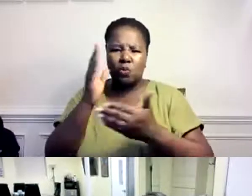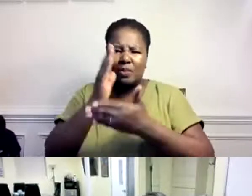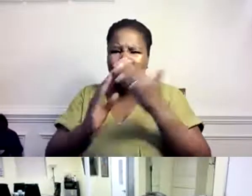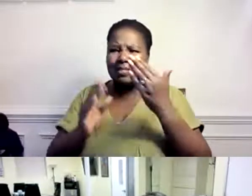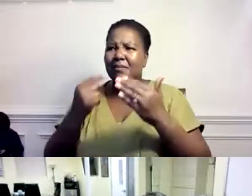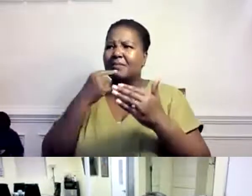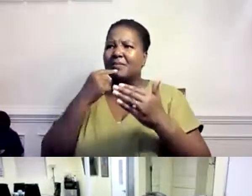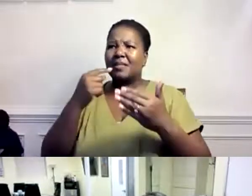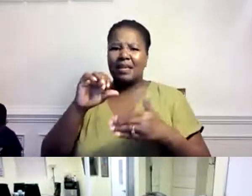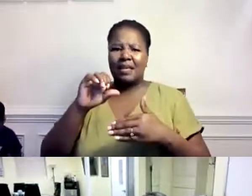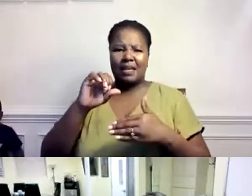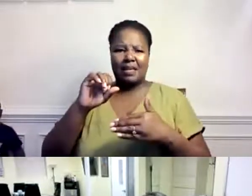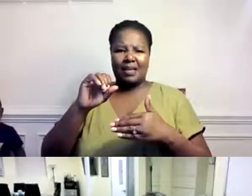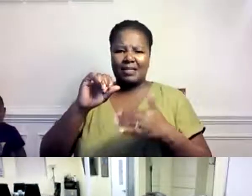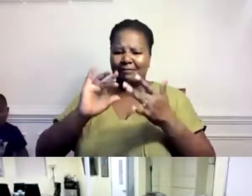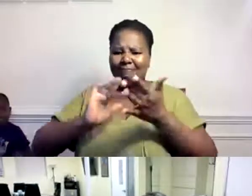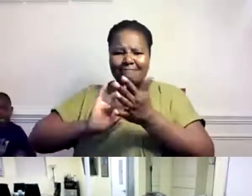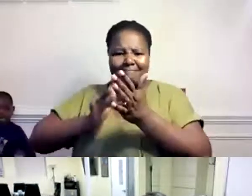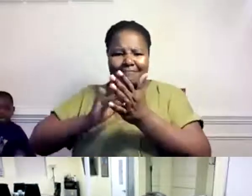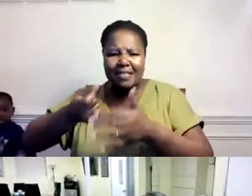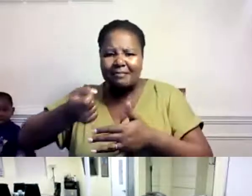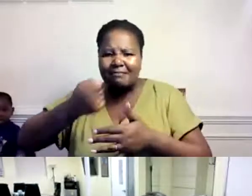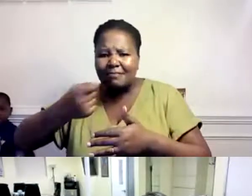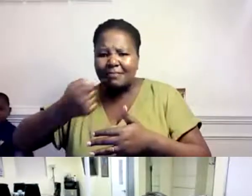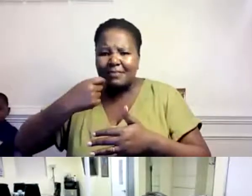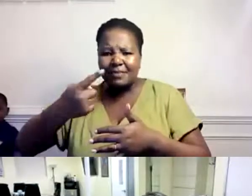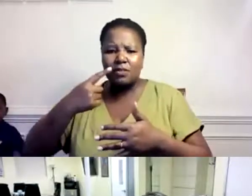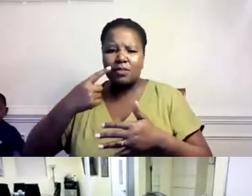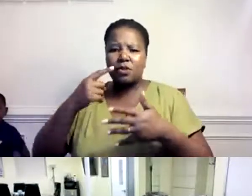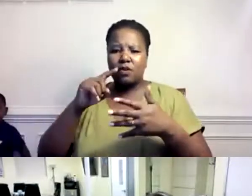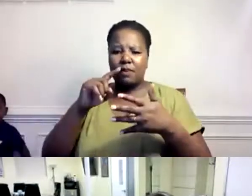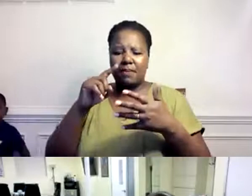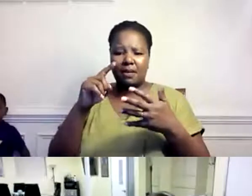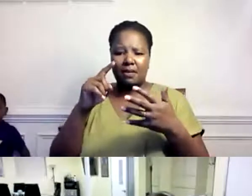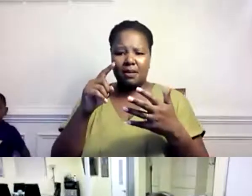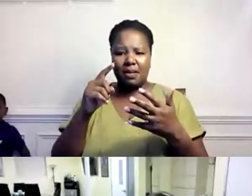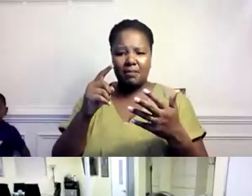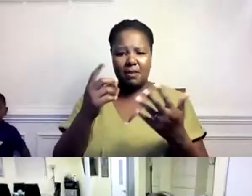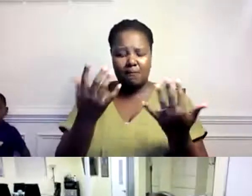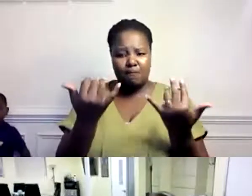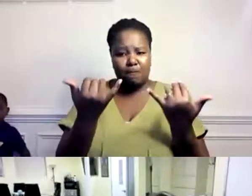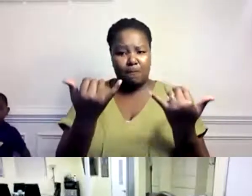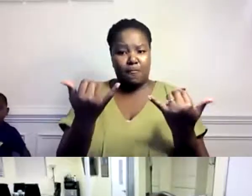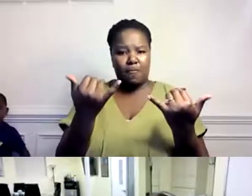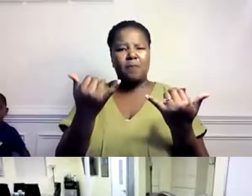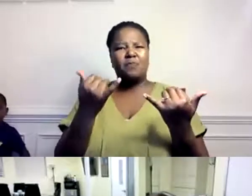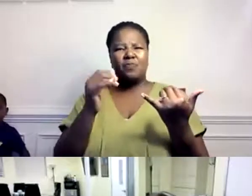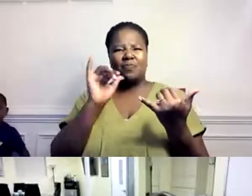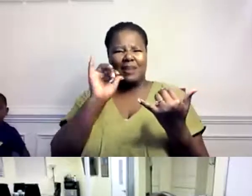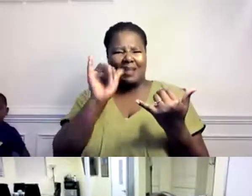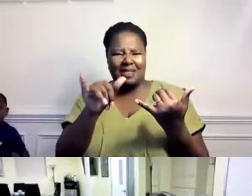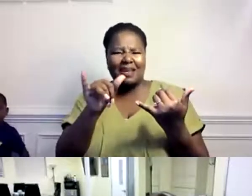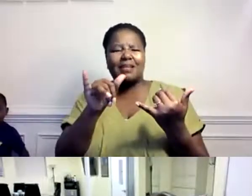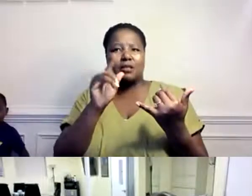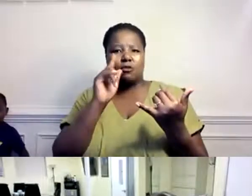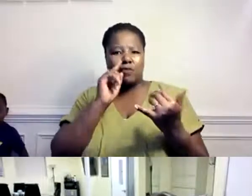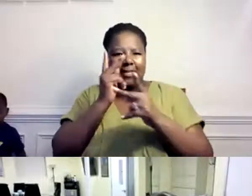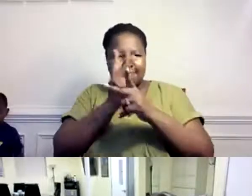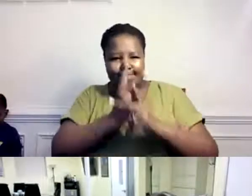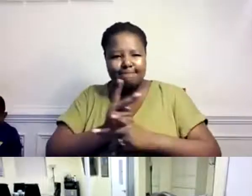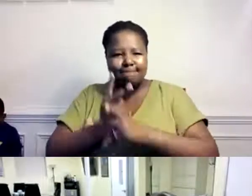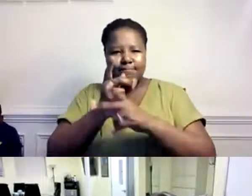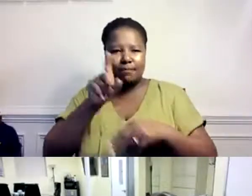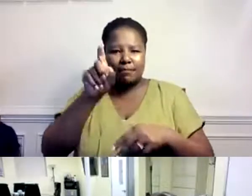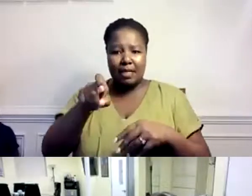or antibiotics or other medications, they just want clinicians to take extra precautions. Like when I got